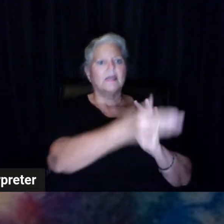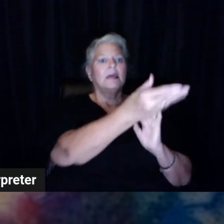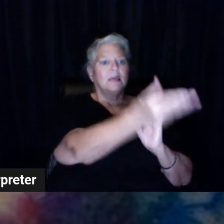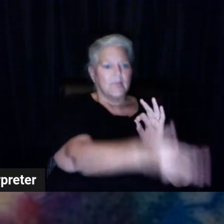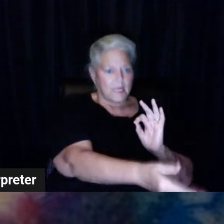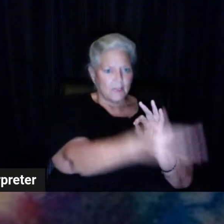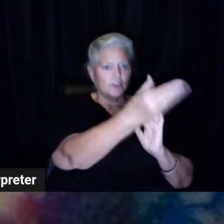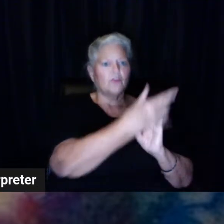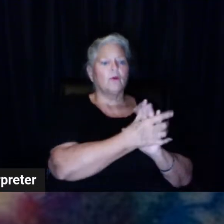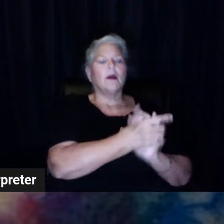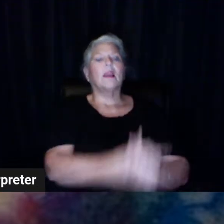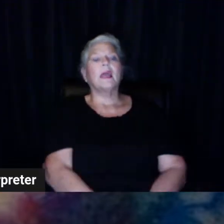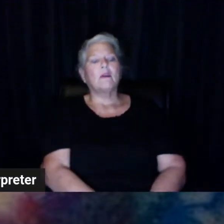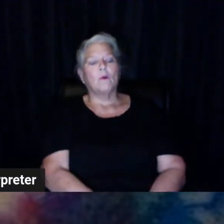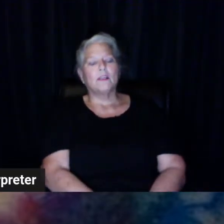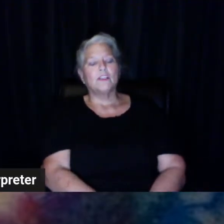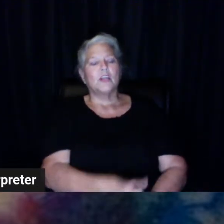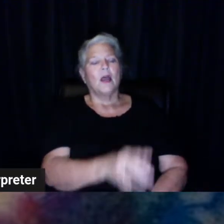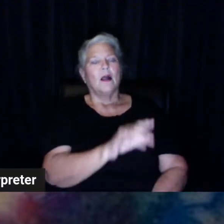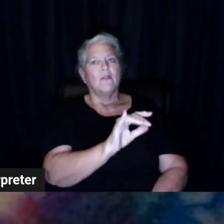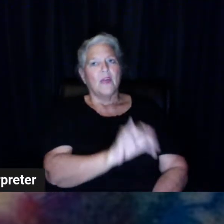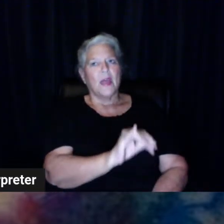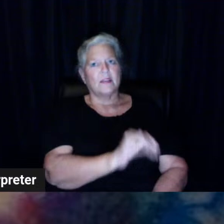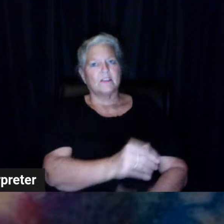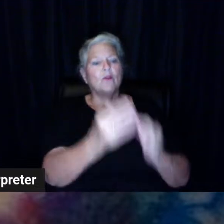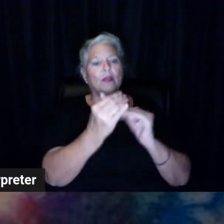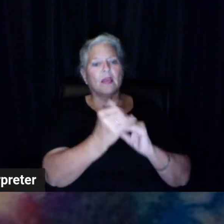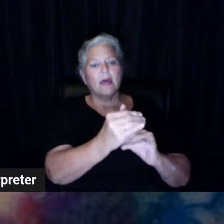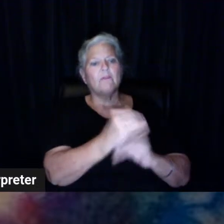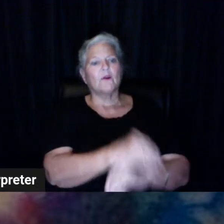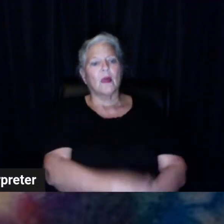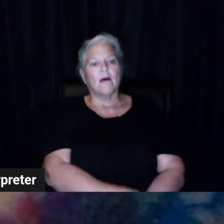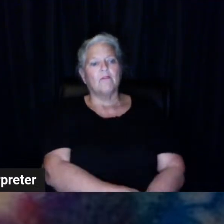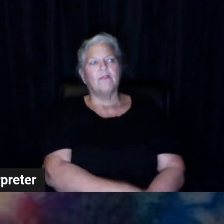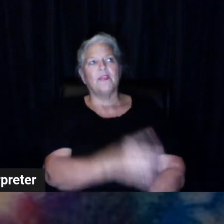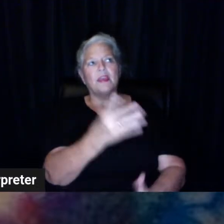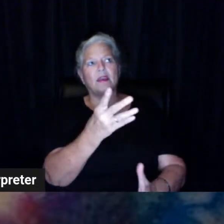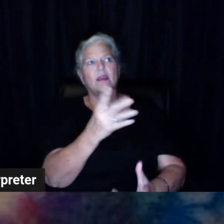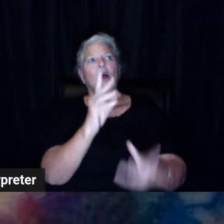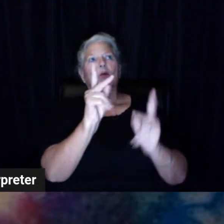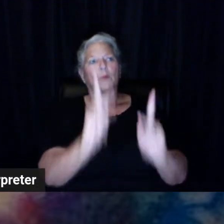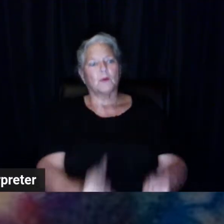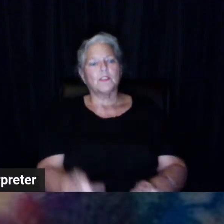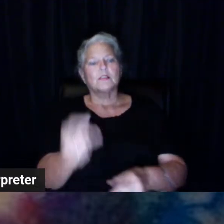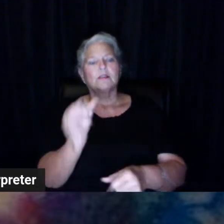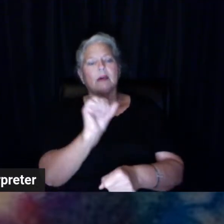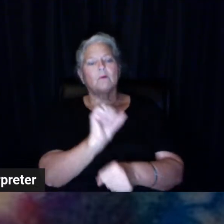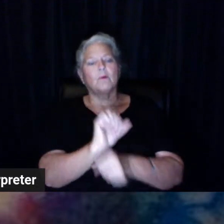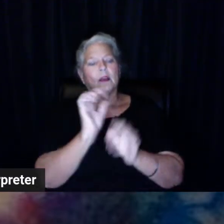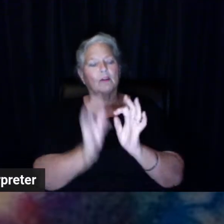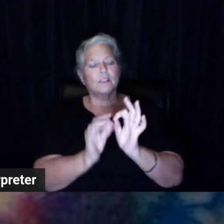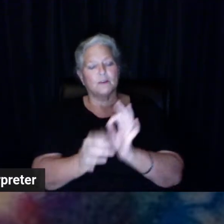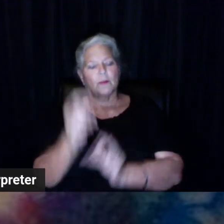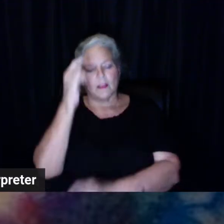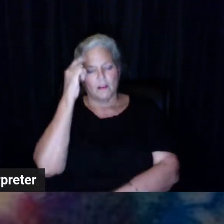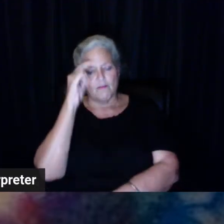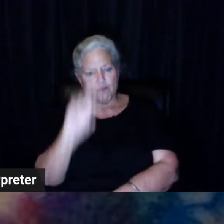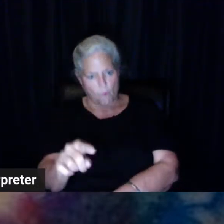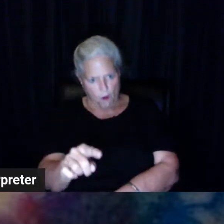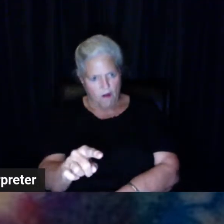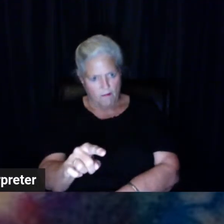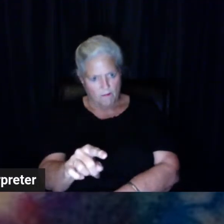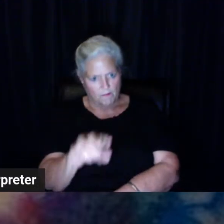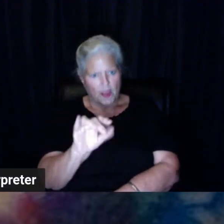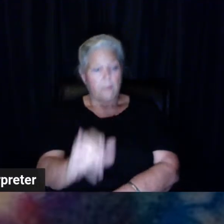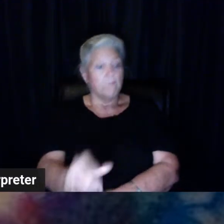it into a language that is on the level of the person that we are interpreting